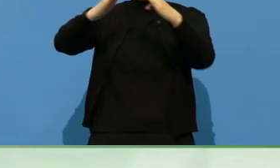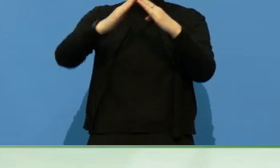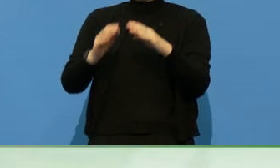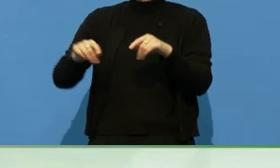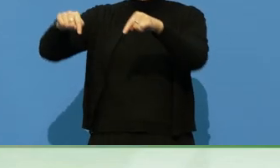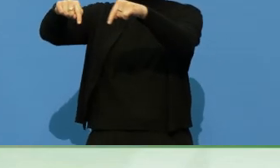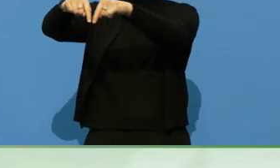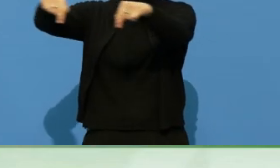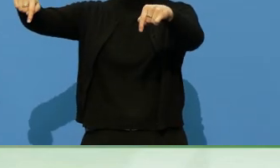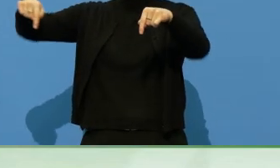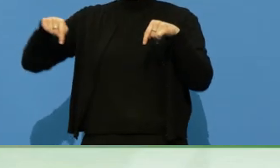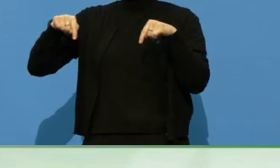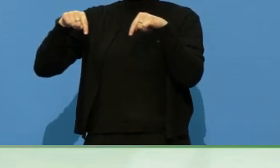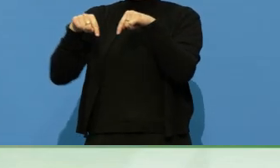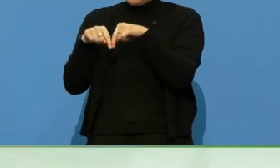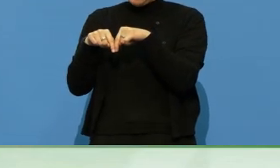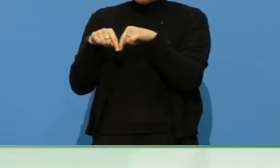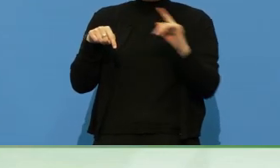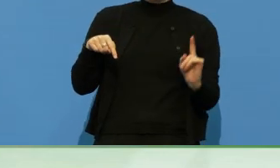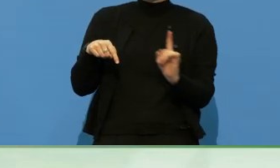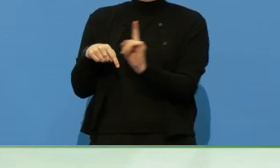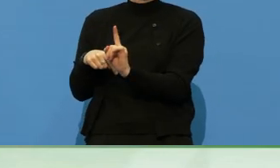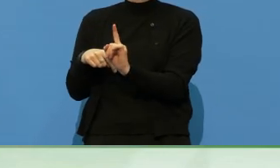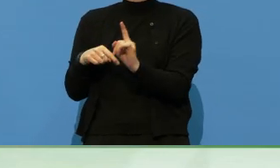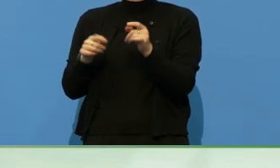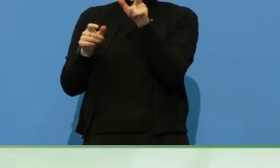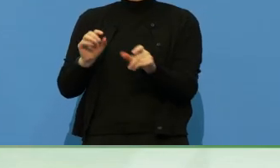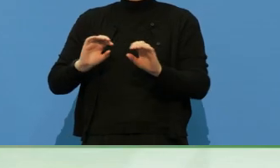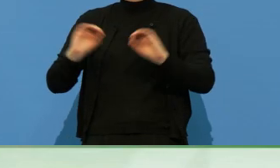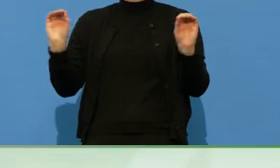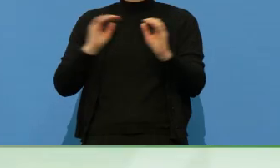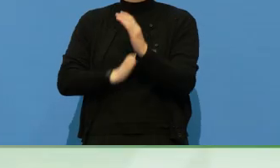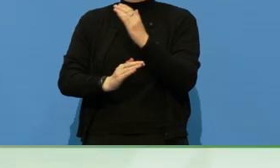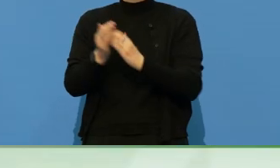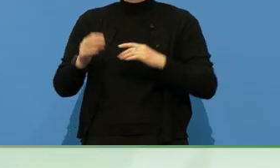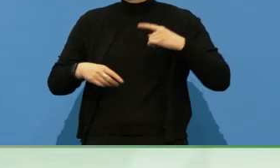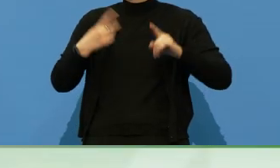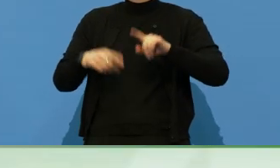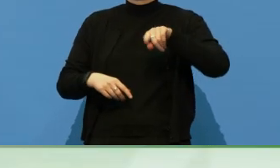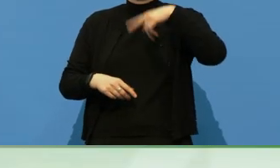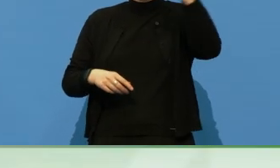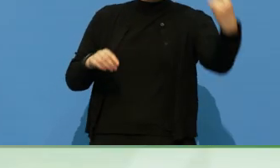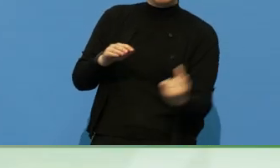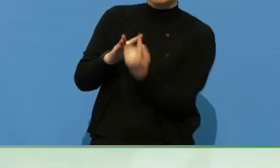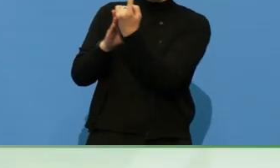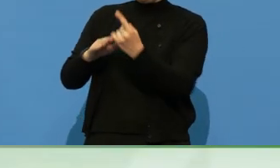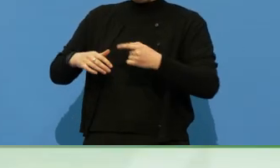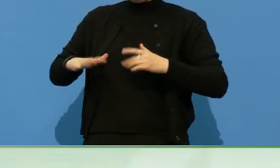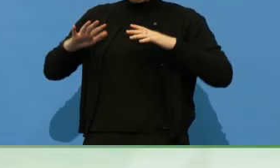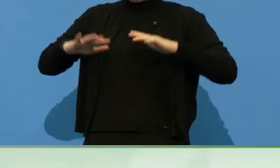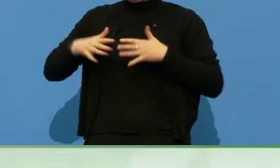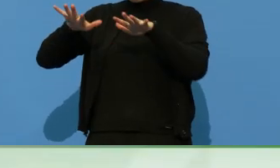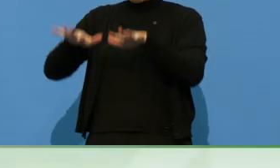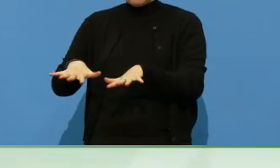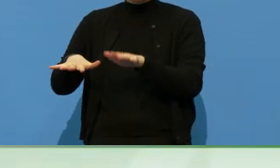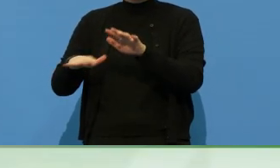it accessible from the very beginning, but we are trying to find the solutions that the apartments could be adapted in very